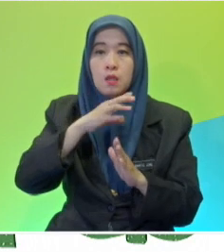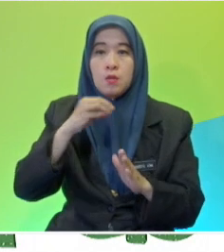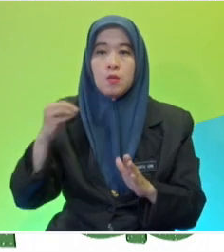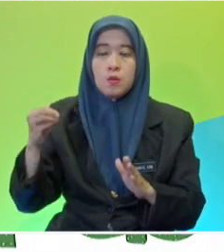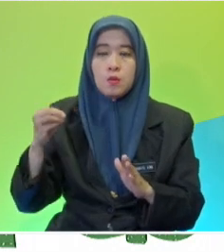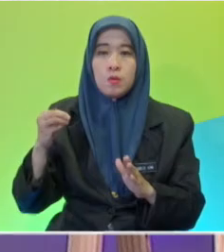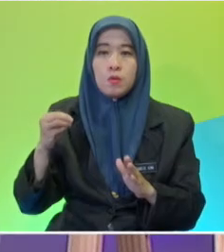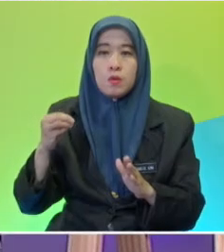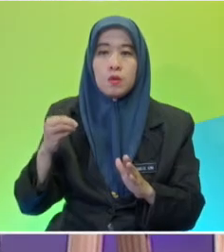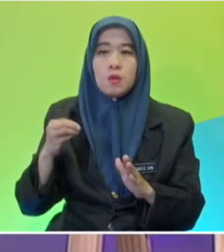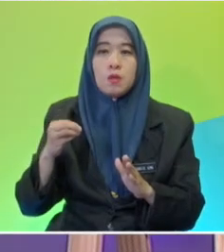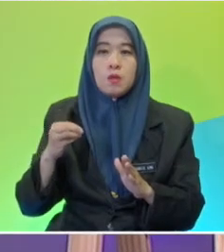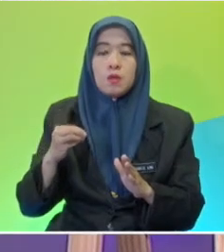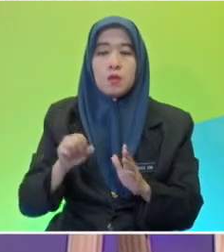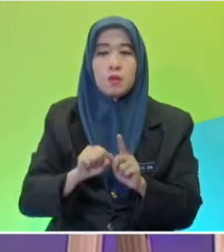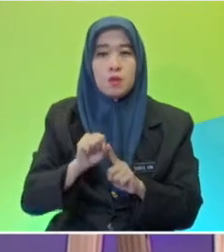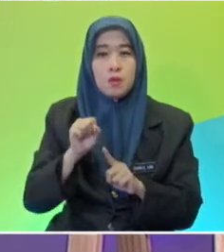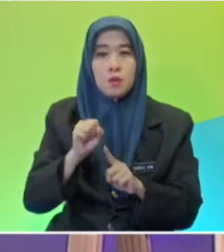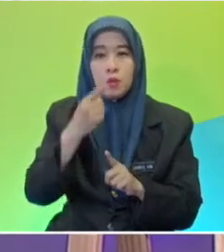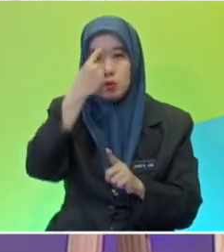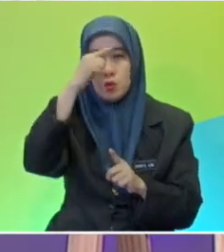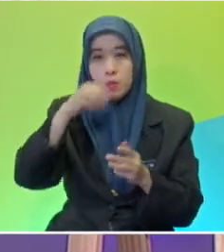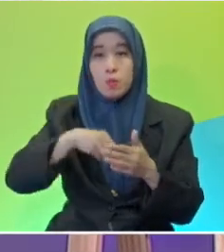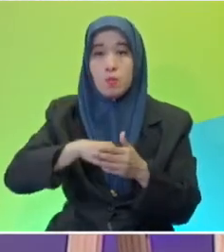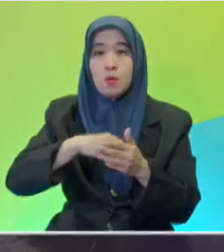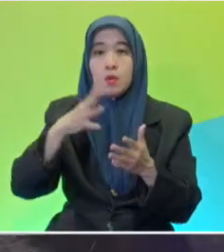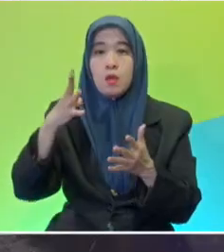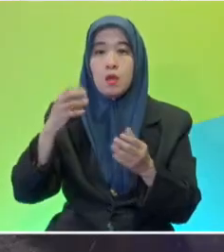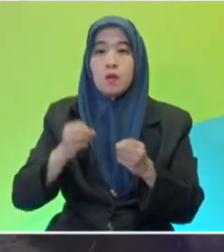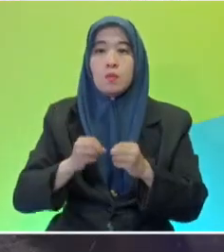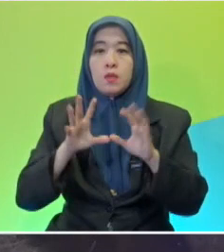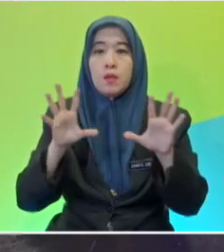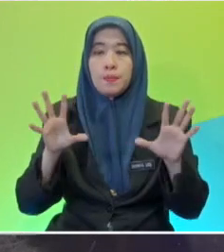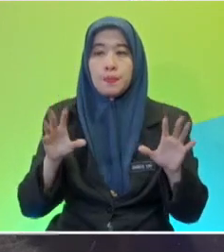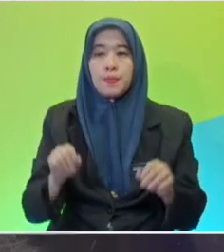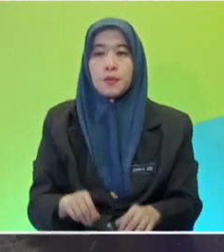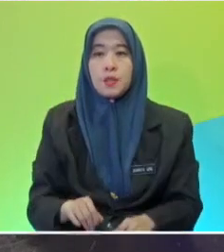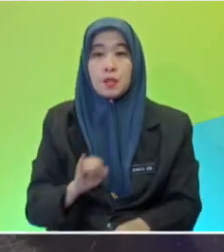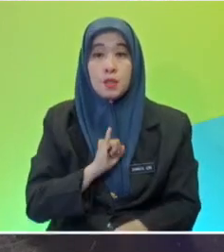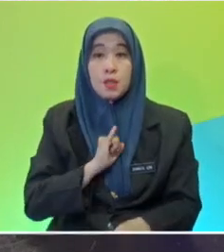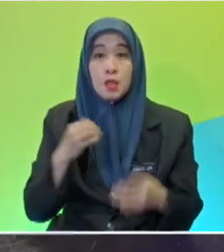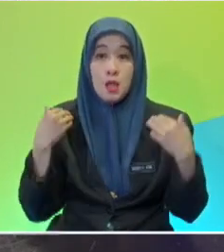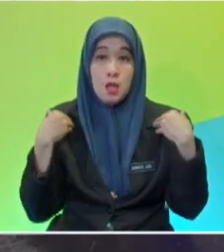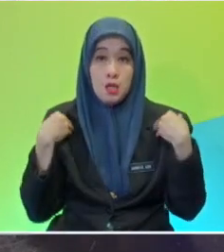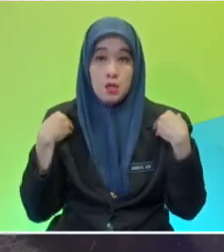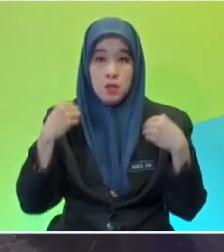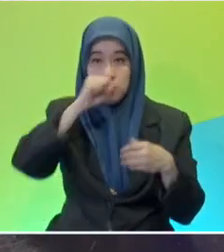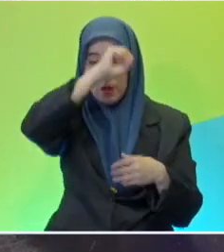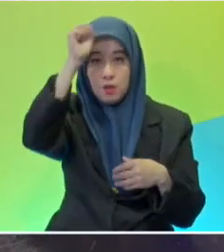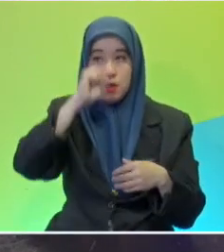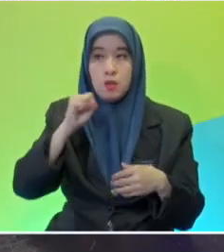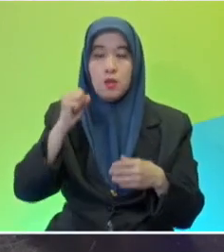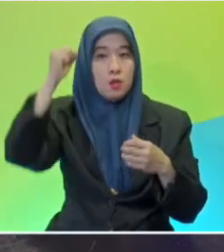will increase. Okay, Sean? Okay. Okay, I have a question to you. All right. I'm ready. Okay,